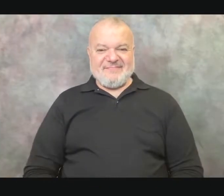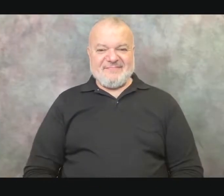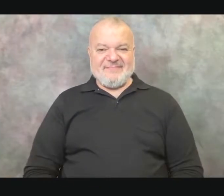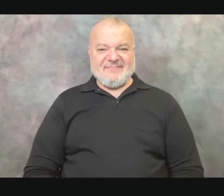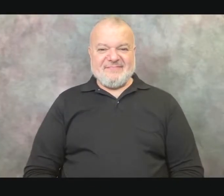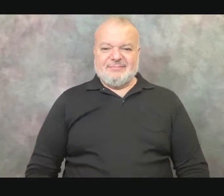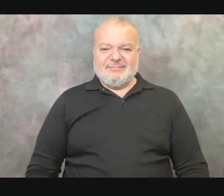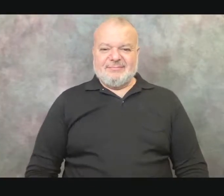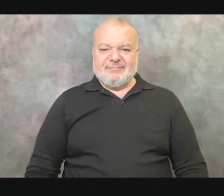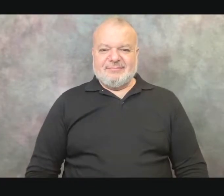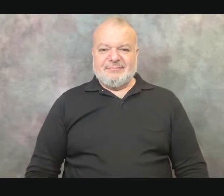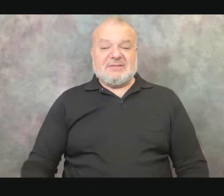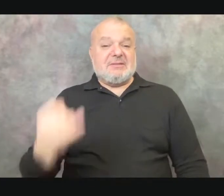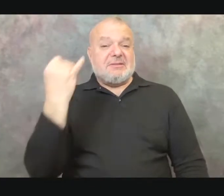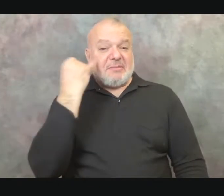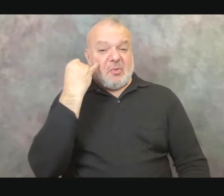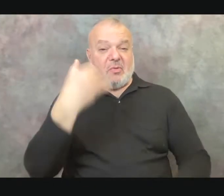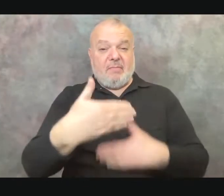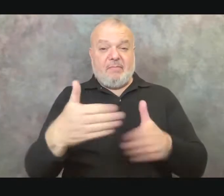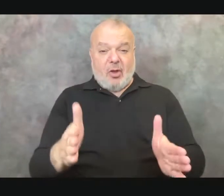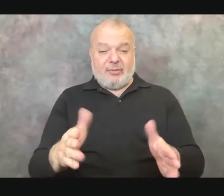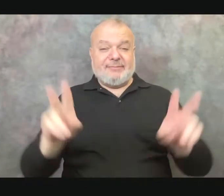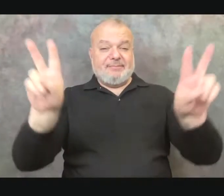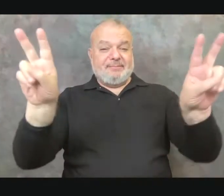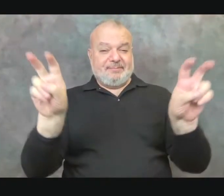for 15 seconds.